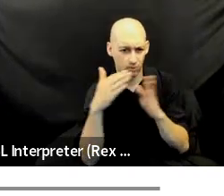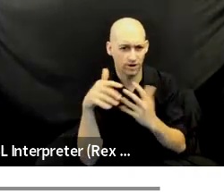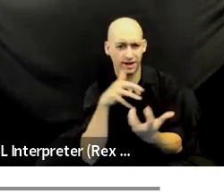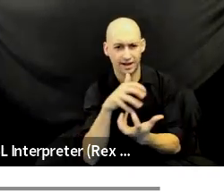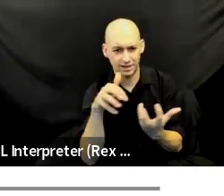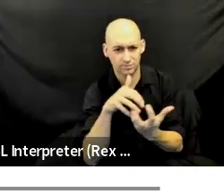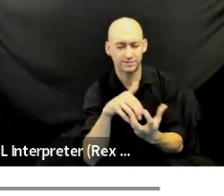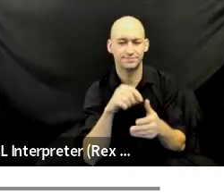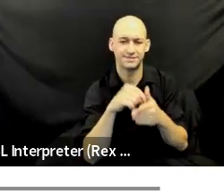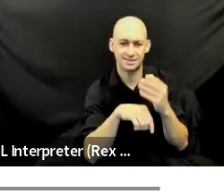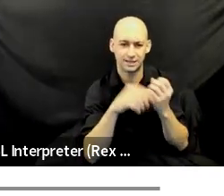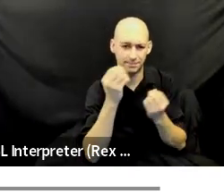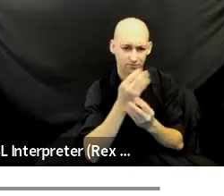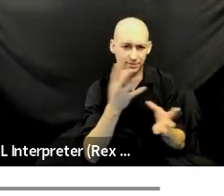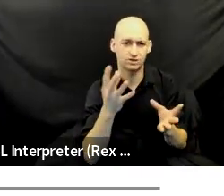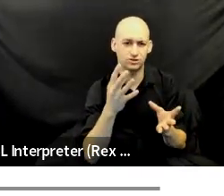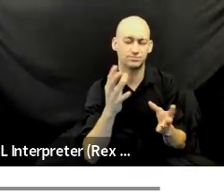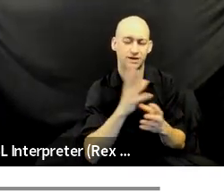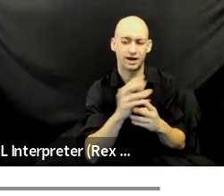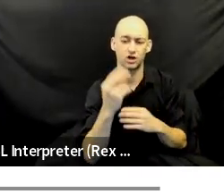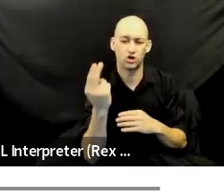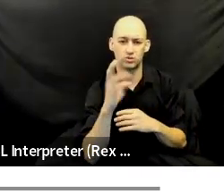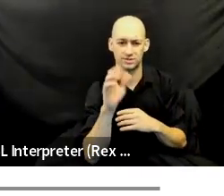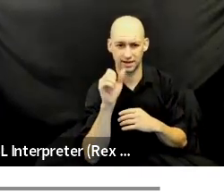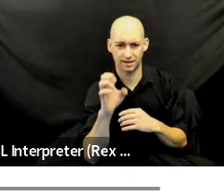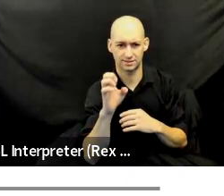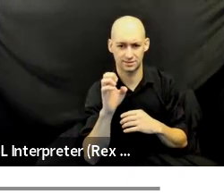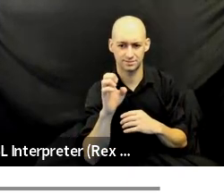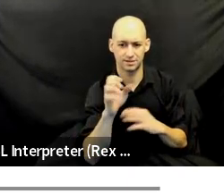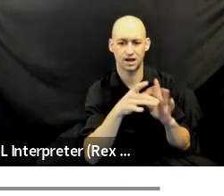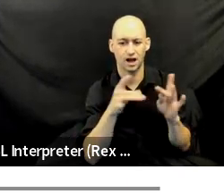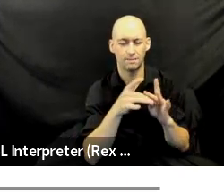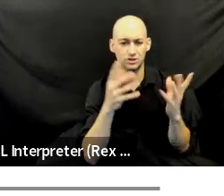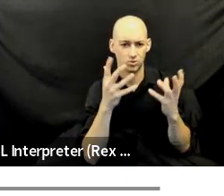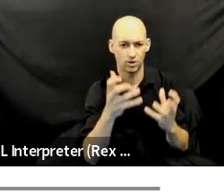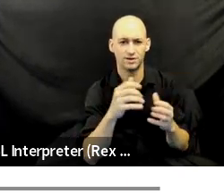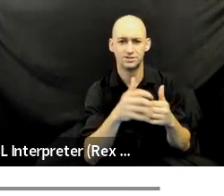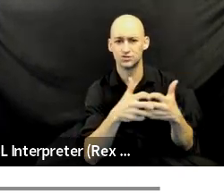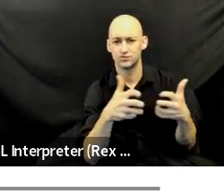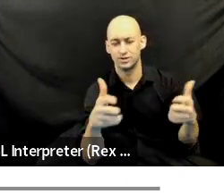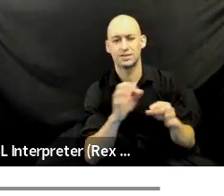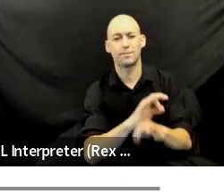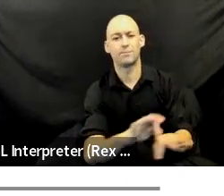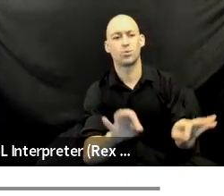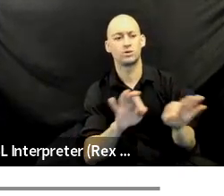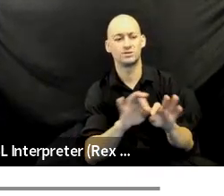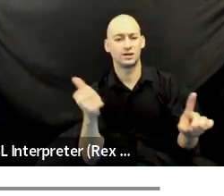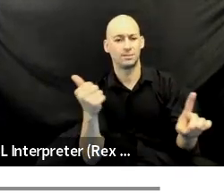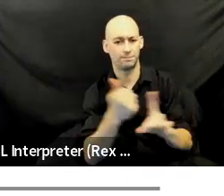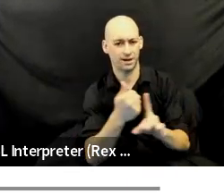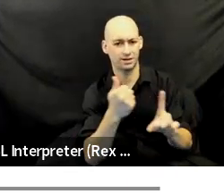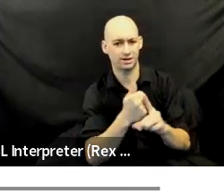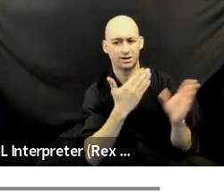detailed scenario information, and use cases. Commenters wanted us to emphasize the importance of including impacted